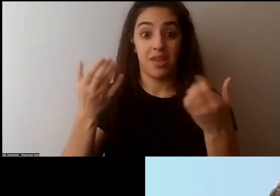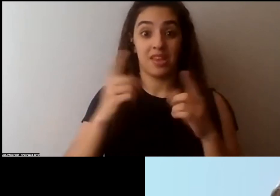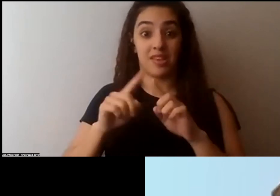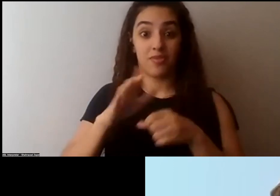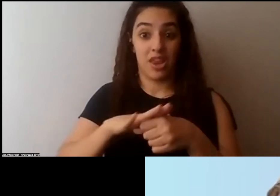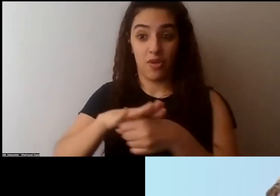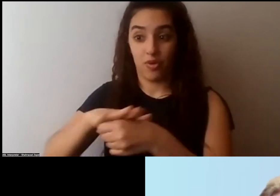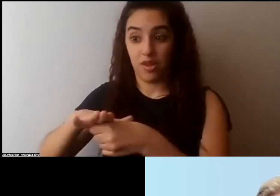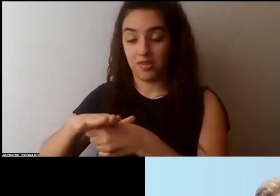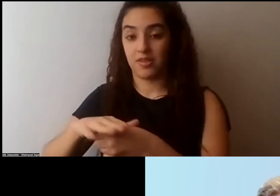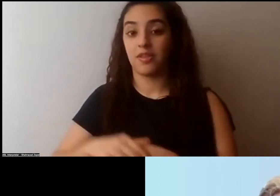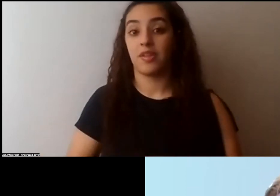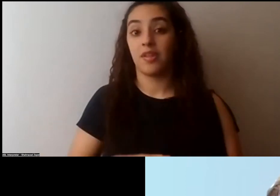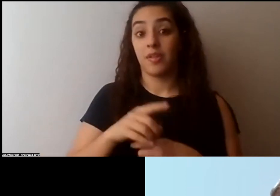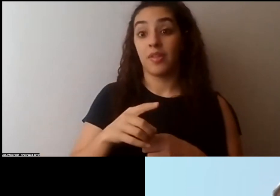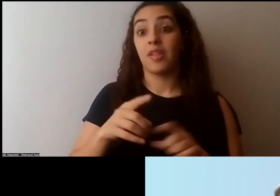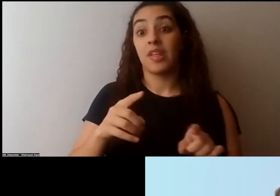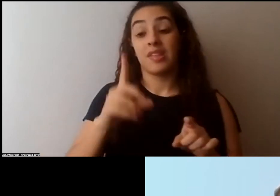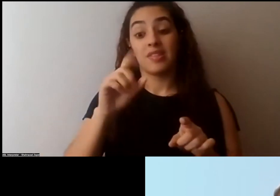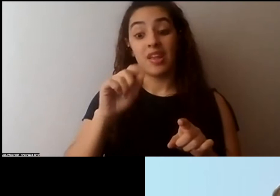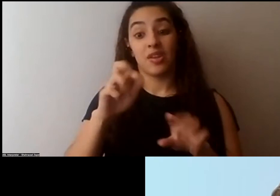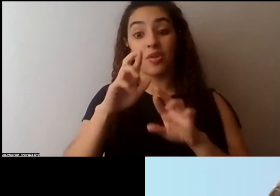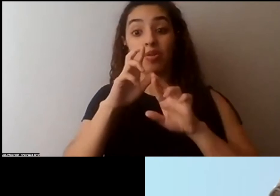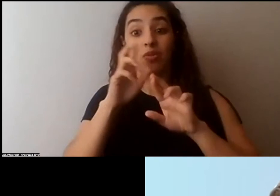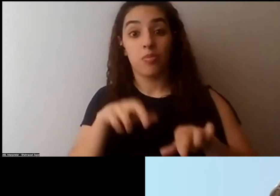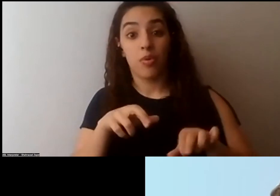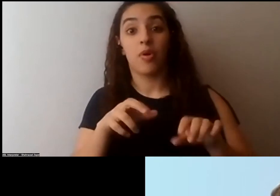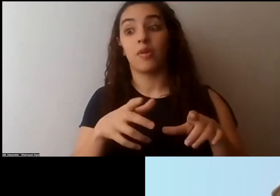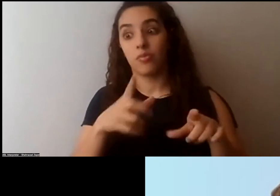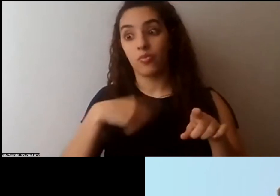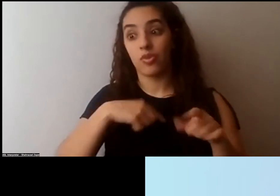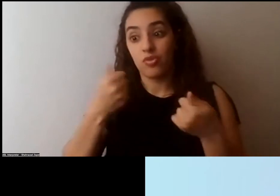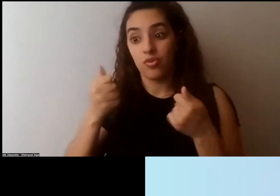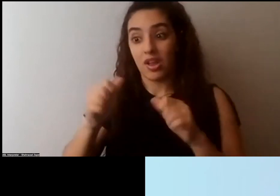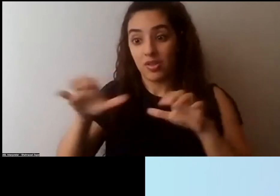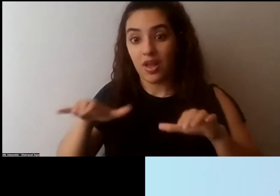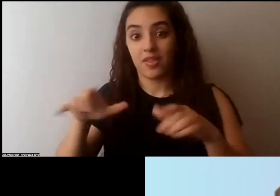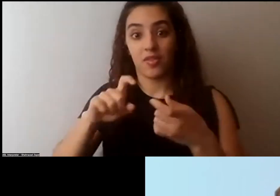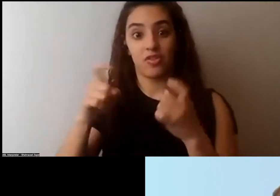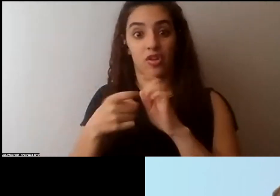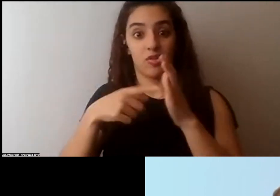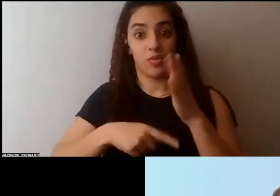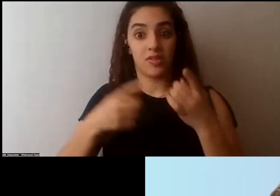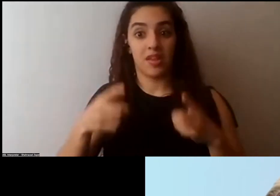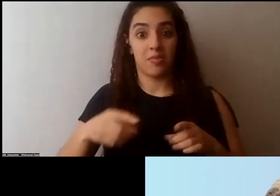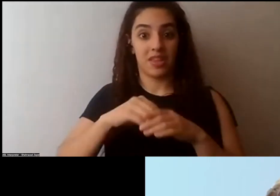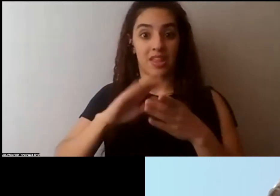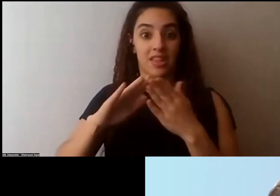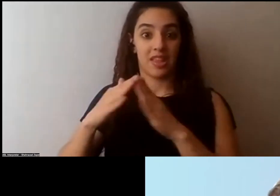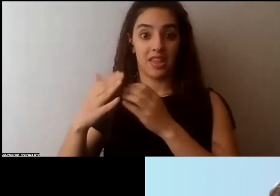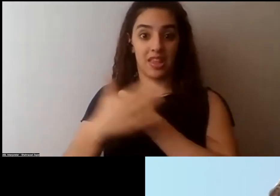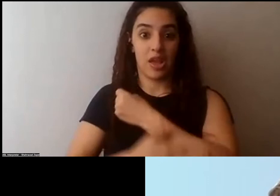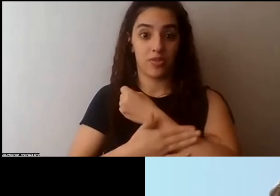actively working to change what's happening in the county. Our food insecurity subgroup, for example, last year reduced